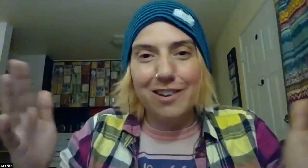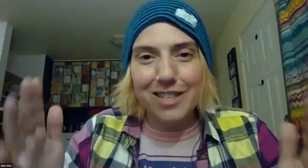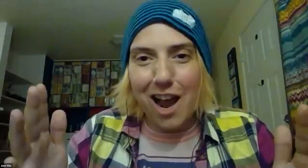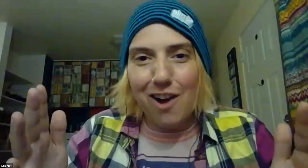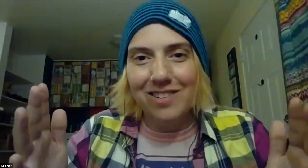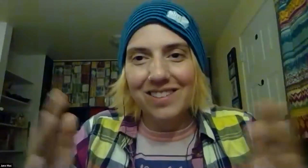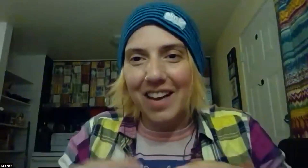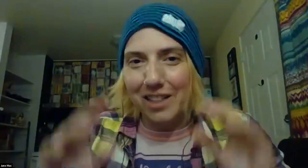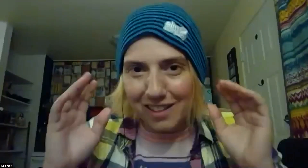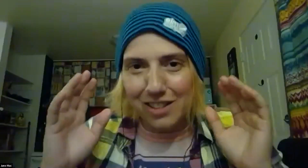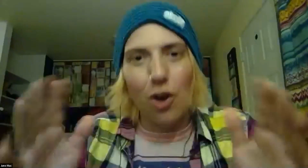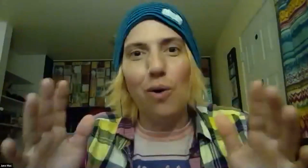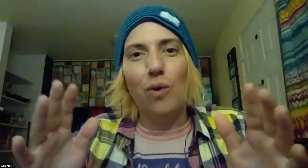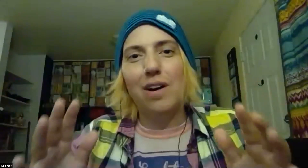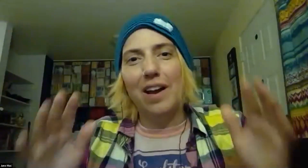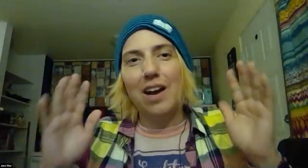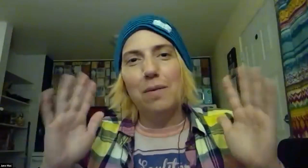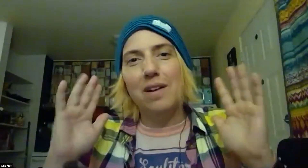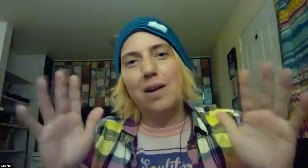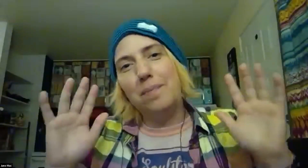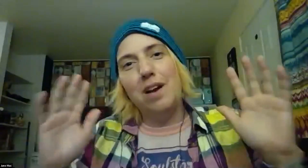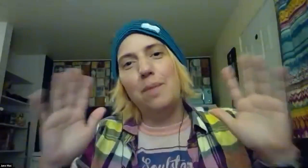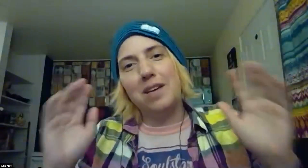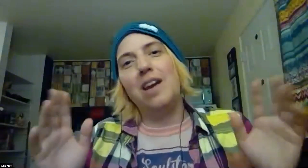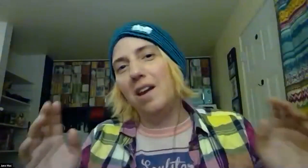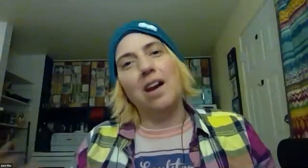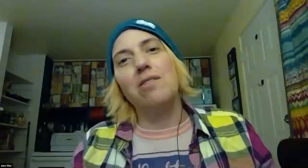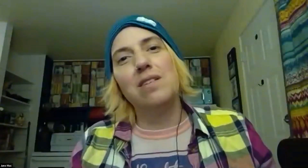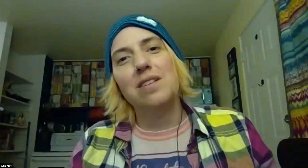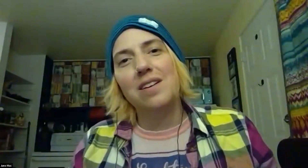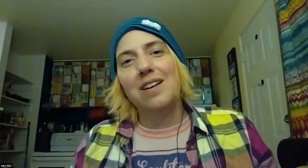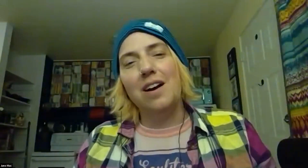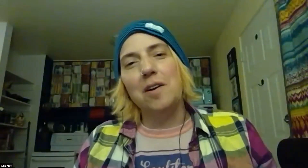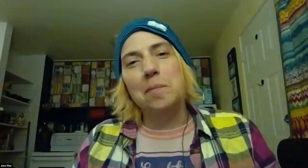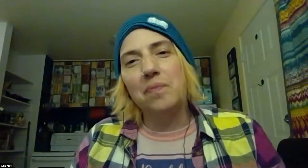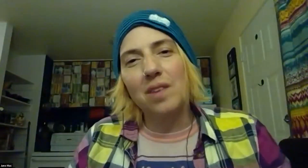3 years now. So help a Canadian out.